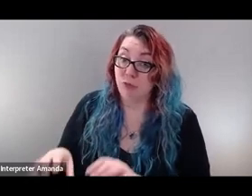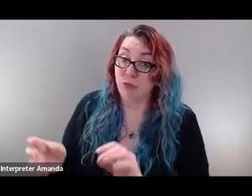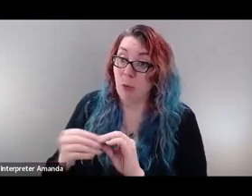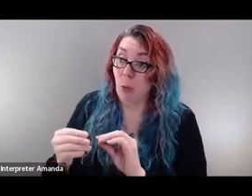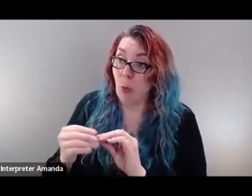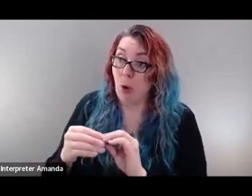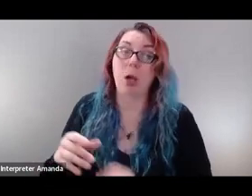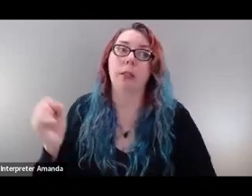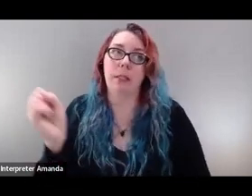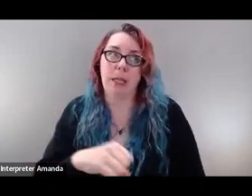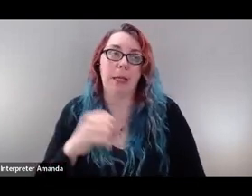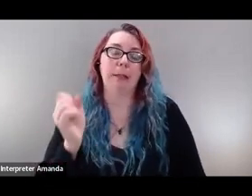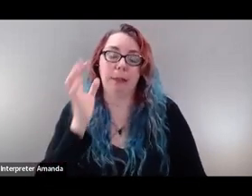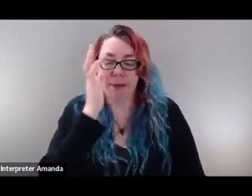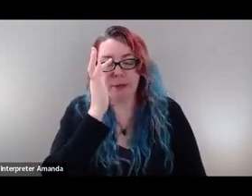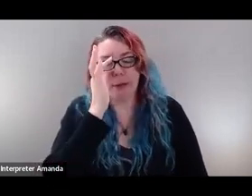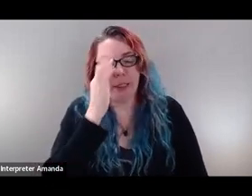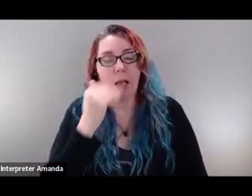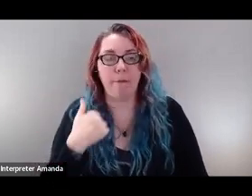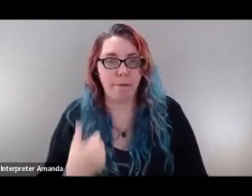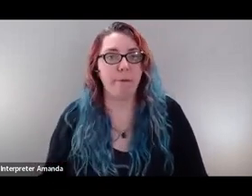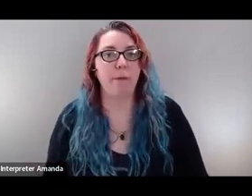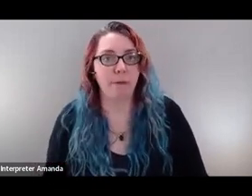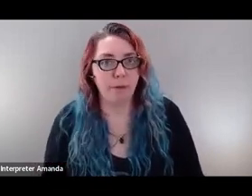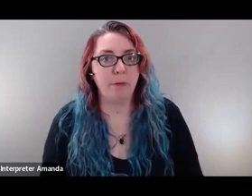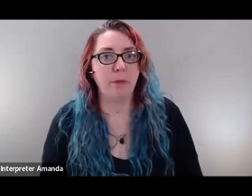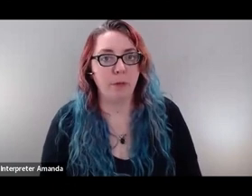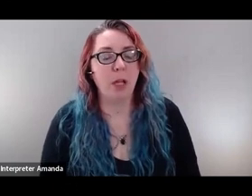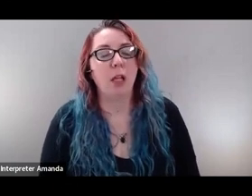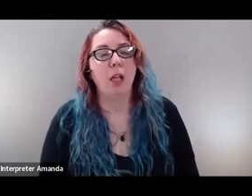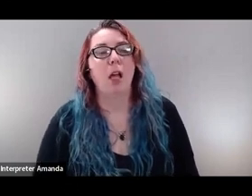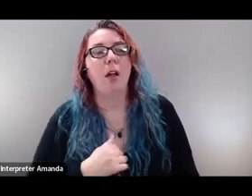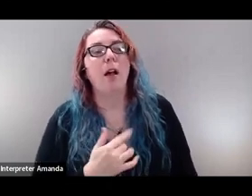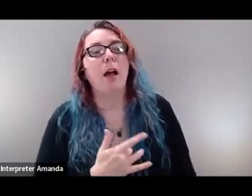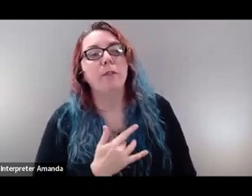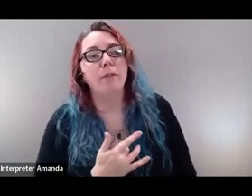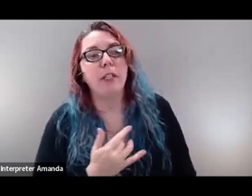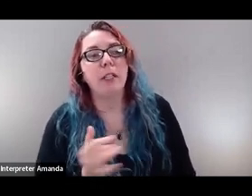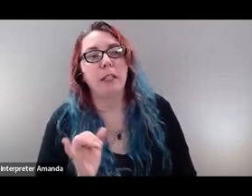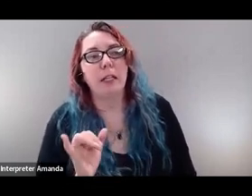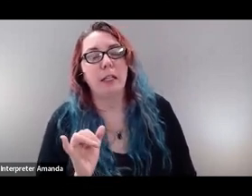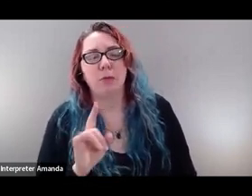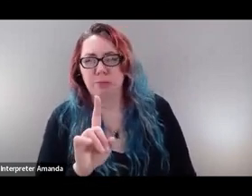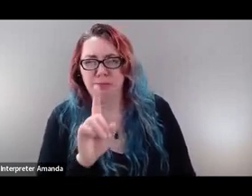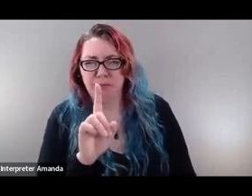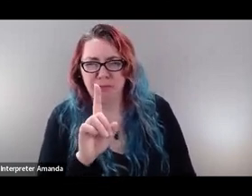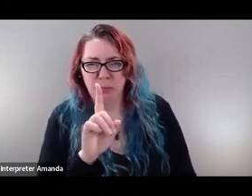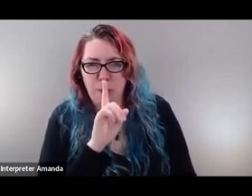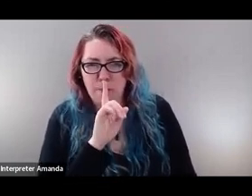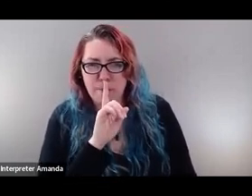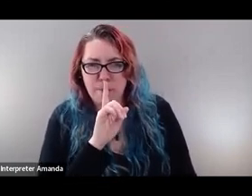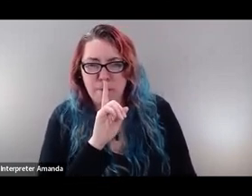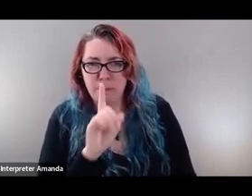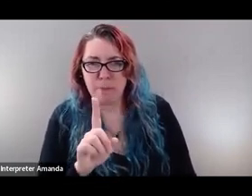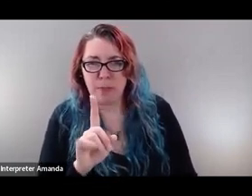Yeah, absolutely. I feel like we had, sorry, just give me 1 second to track